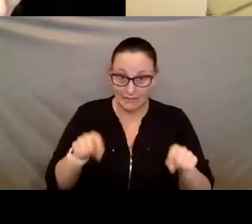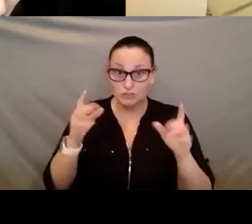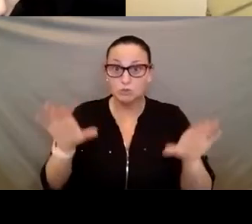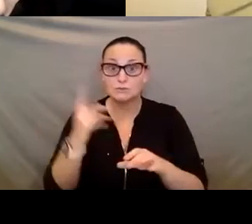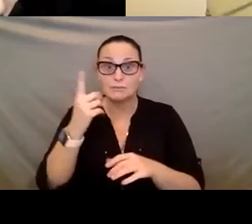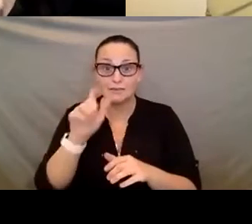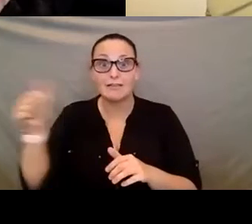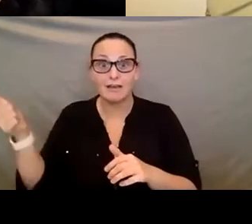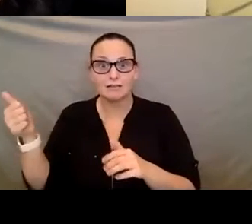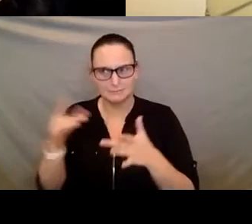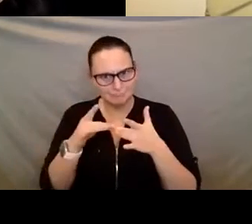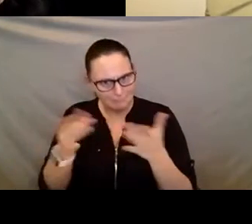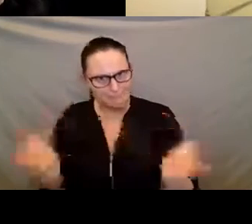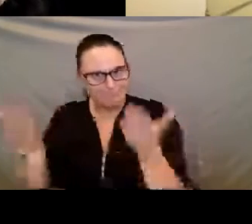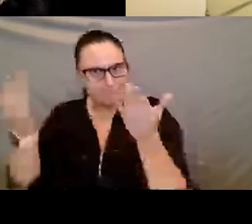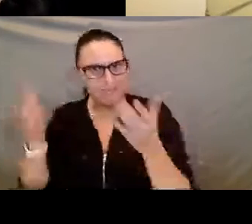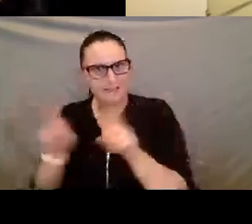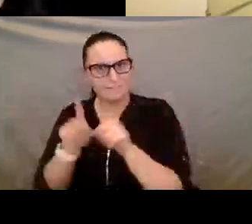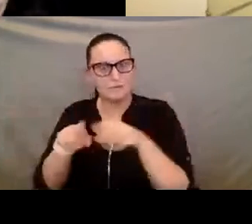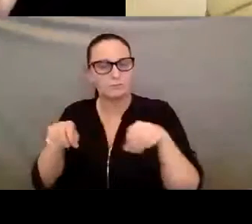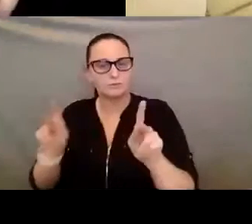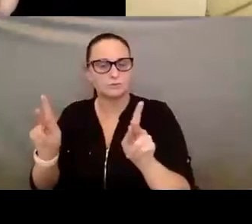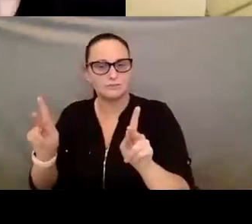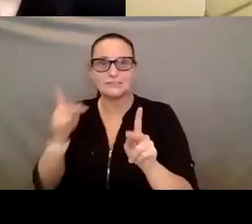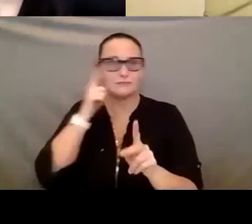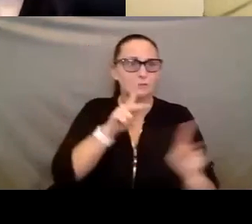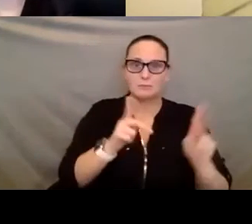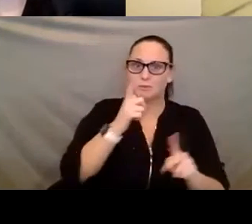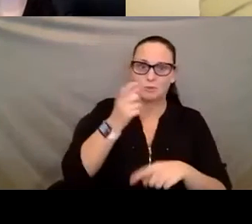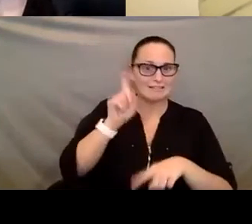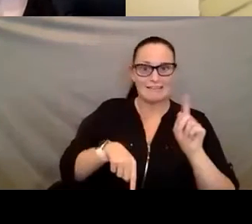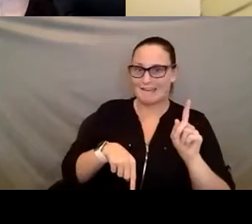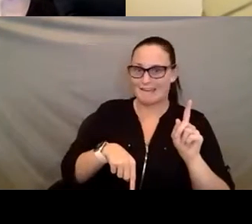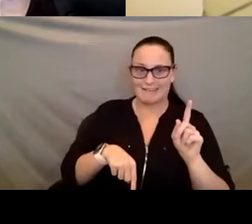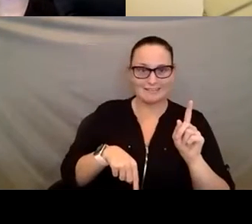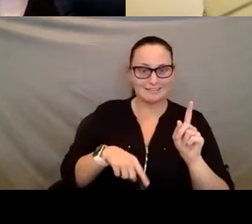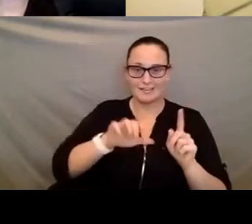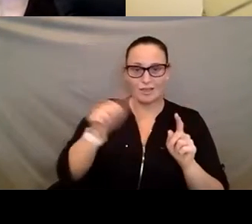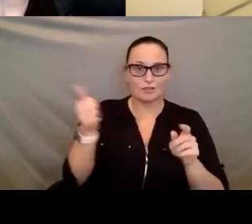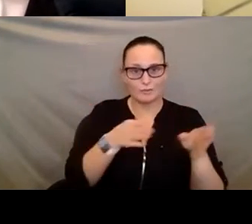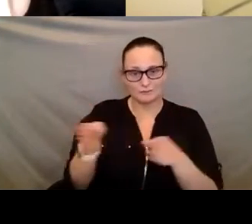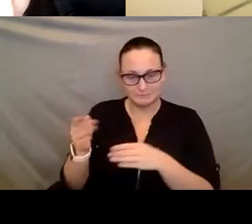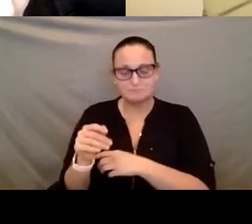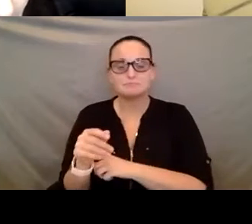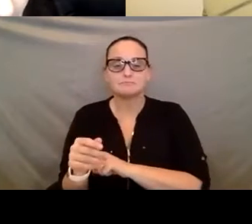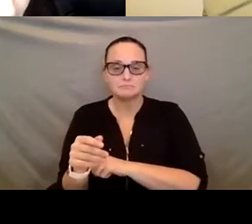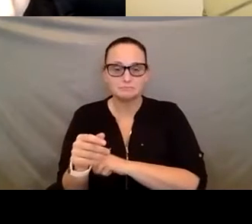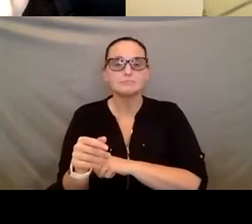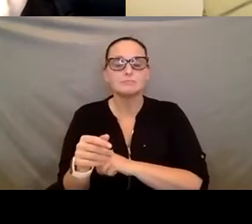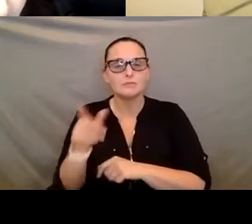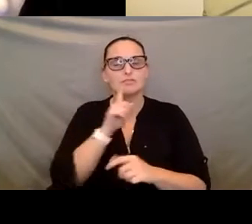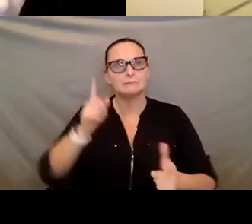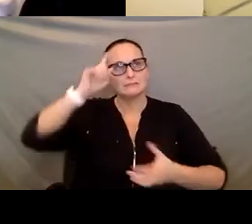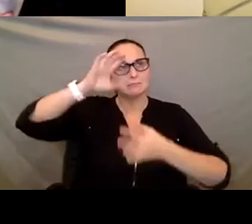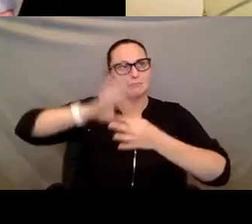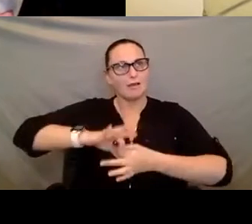else, leave that as an opportunity for those who aren't able to contribute in those other ways, right? So being